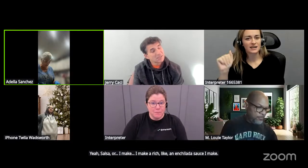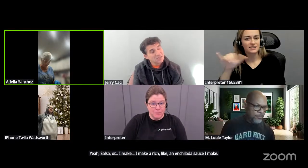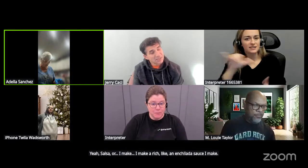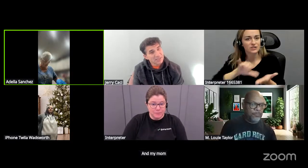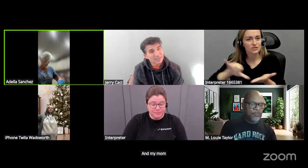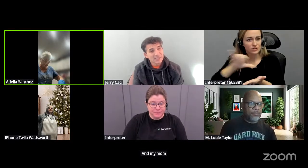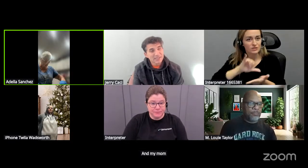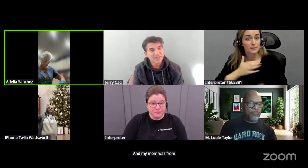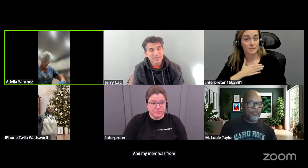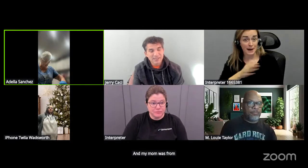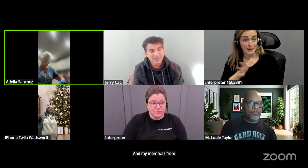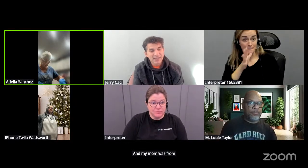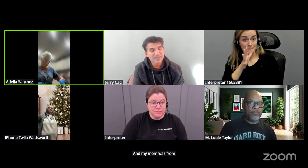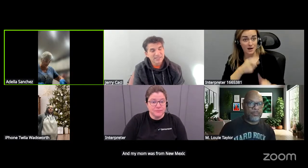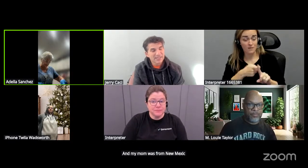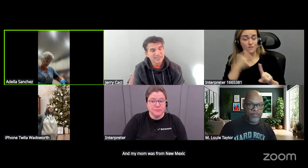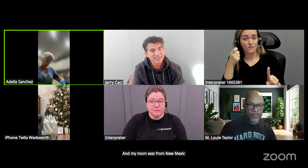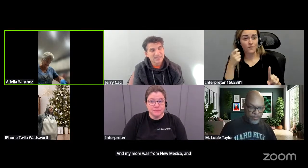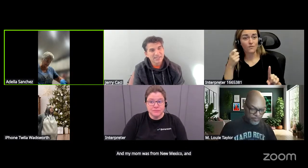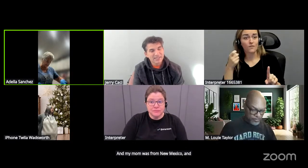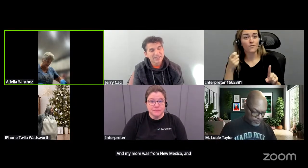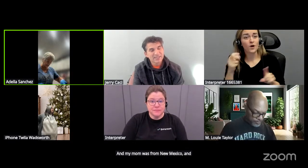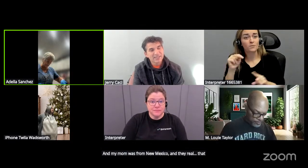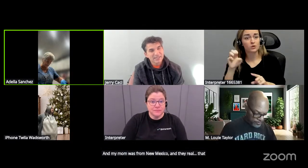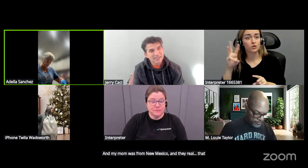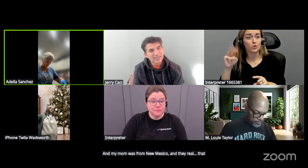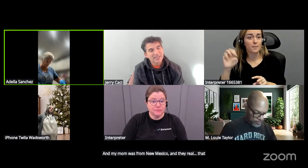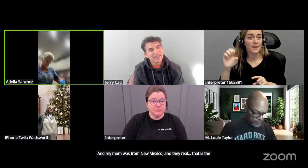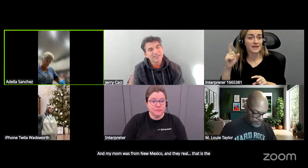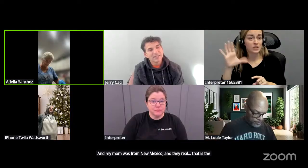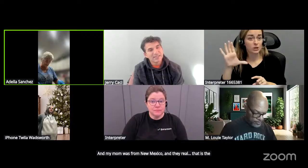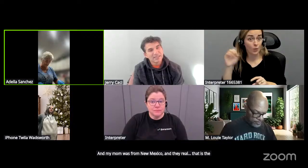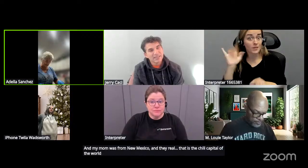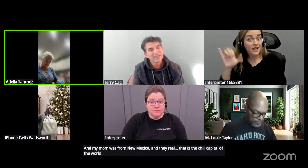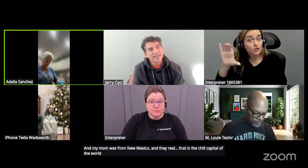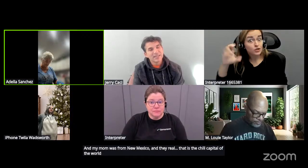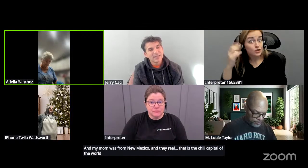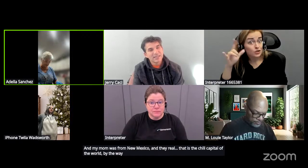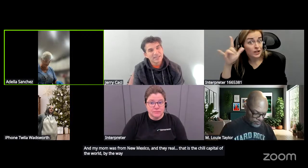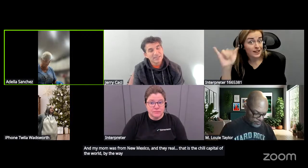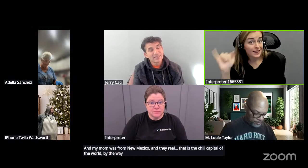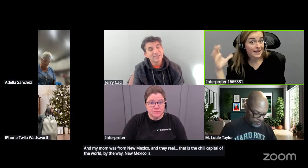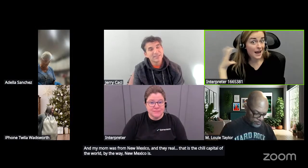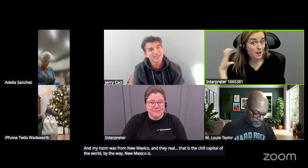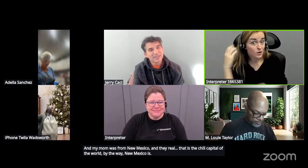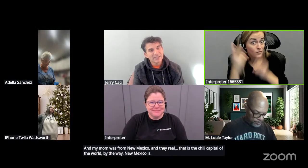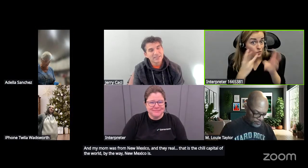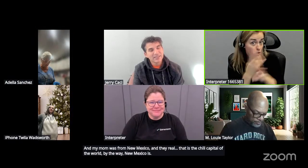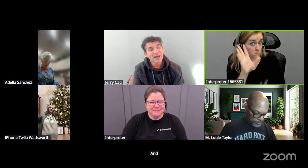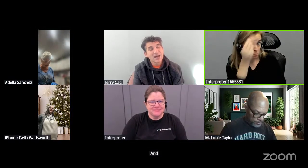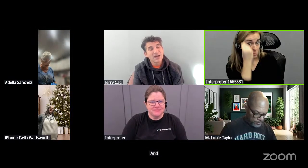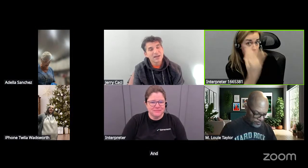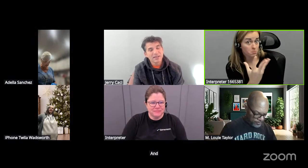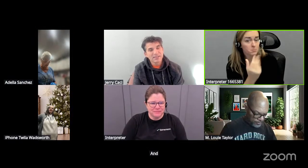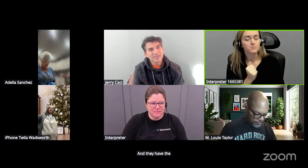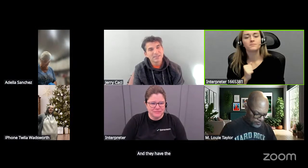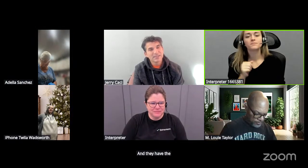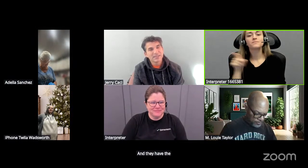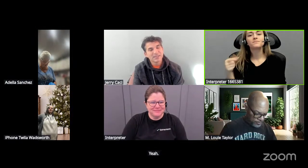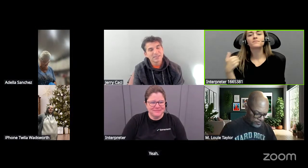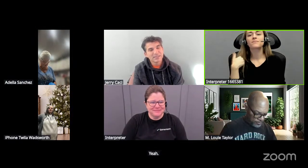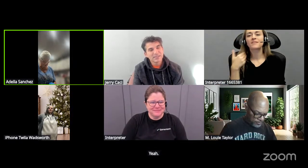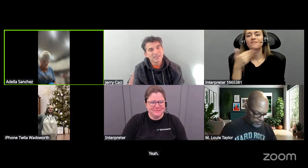mom was from New Mexico, and that is the chili capital of the world, by the way. New Mexico is, and they have the best. well,